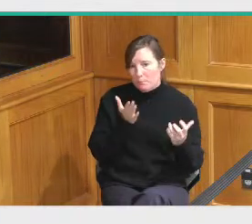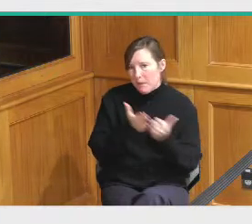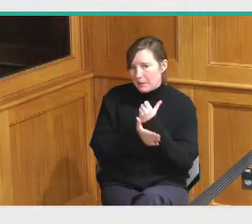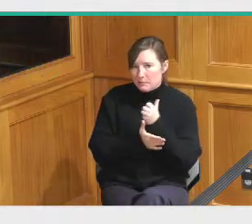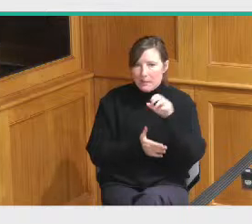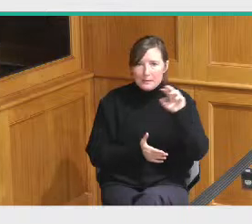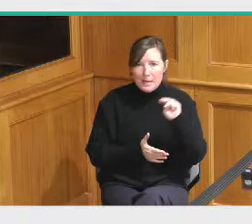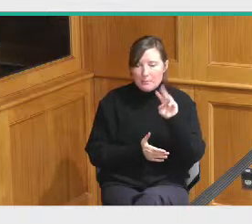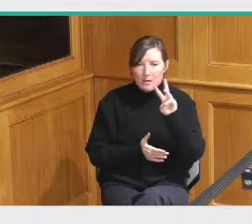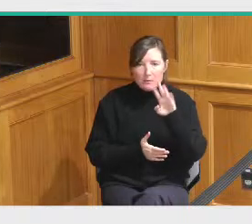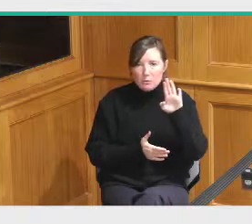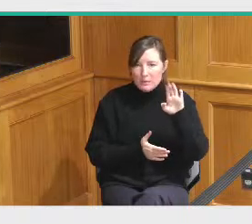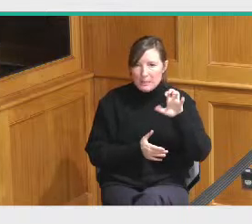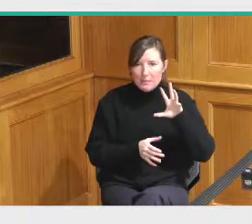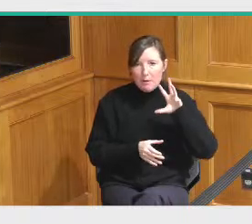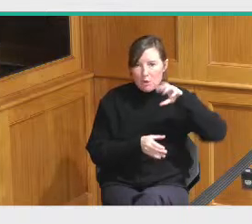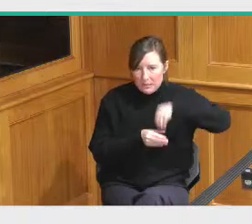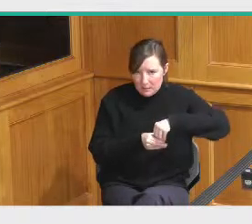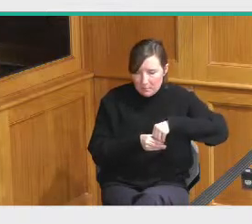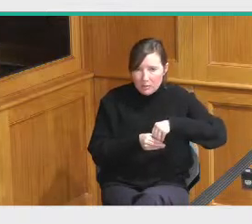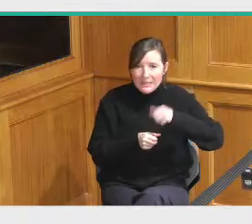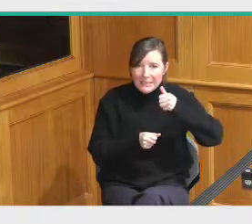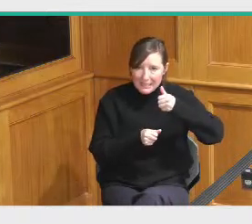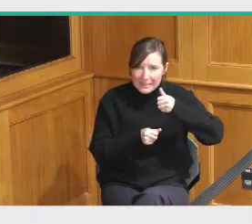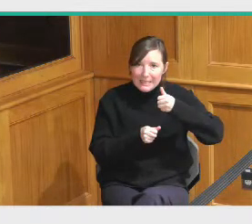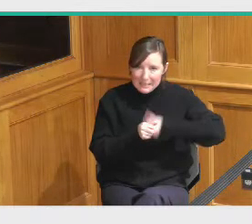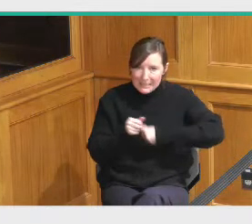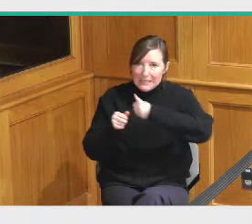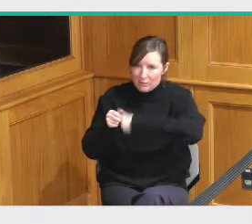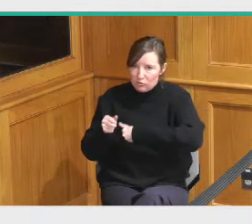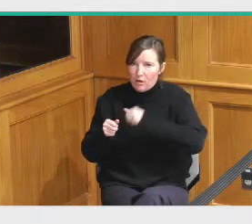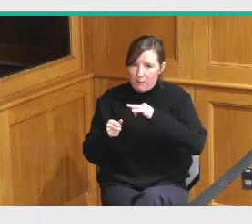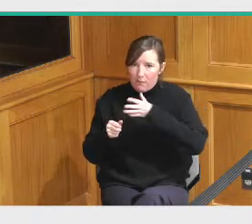participation within those respective scopes.